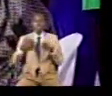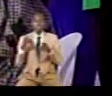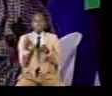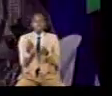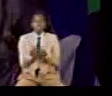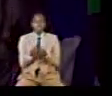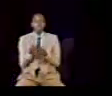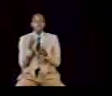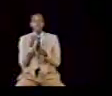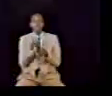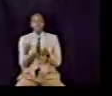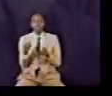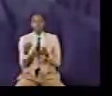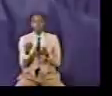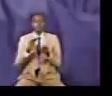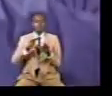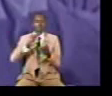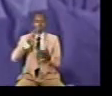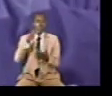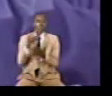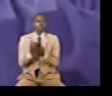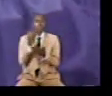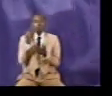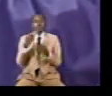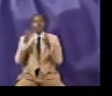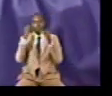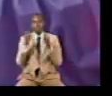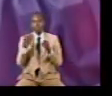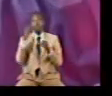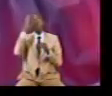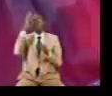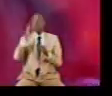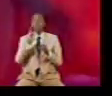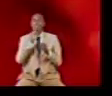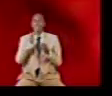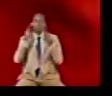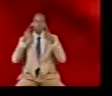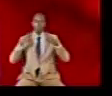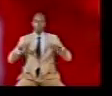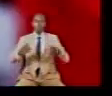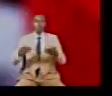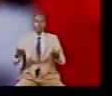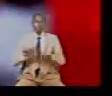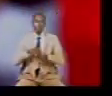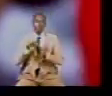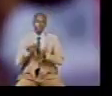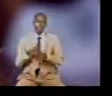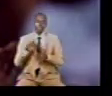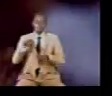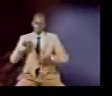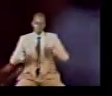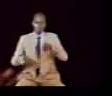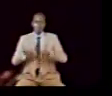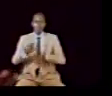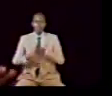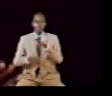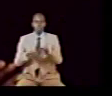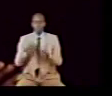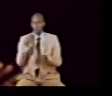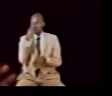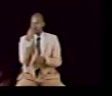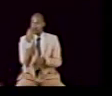the power of Jesus is proclaimed here and there. The lame walk, the blind